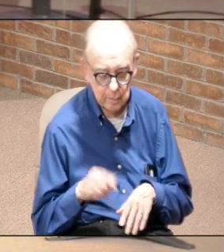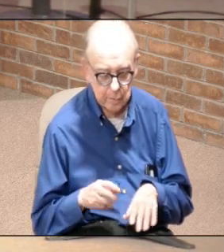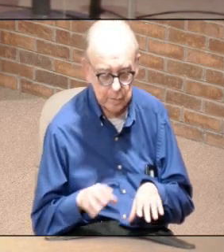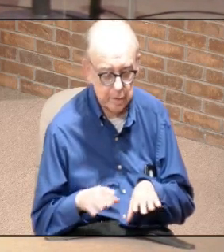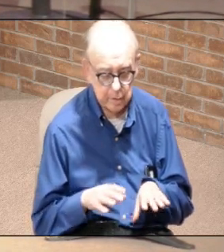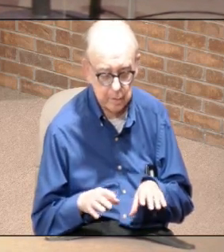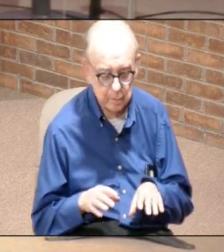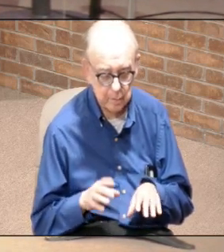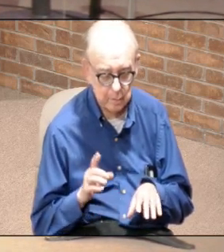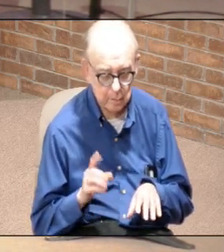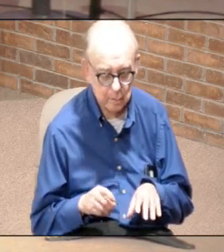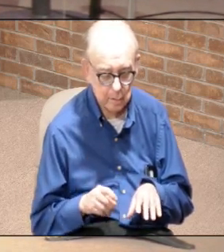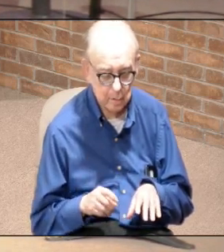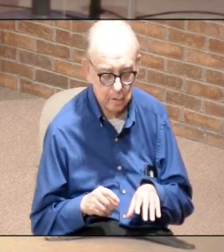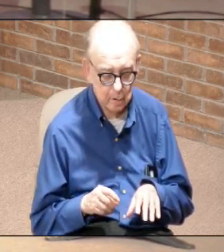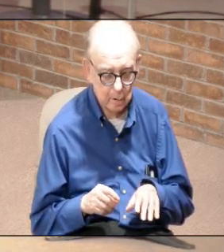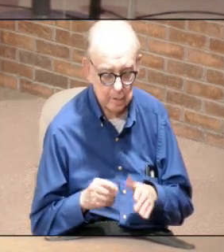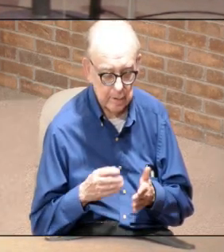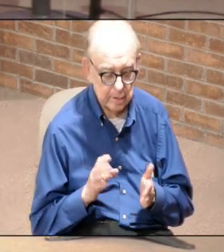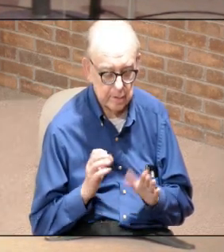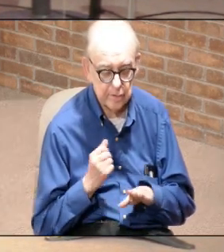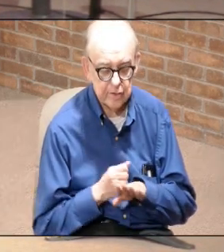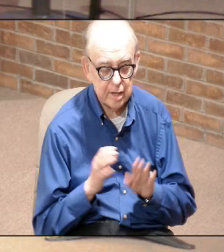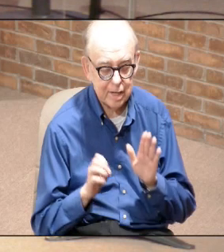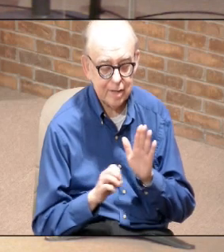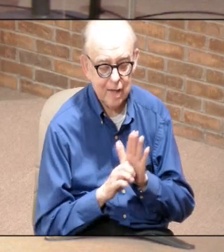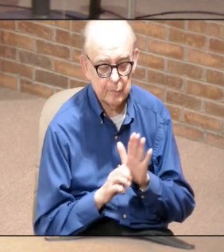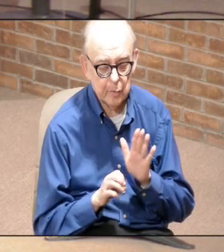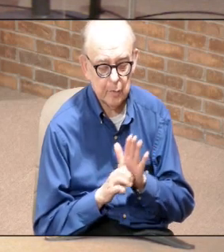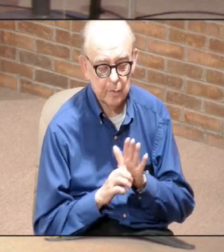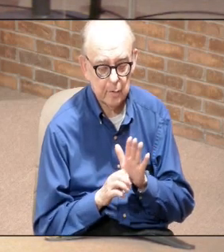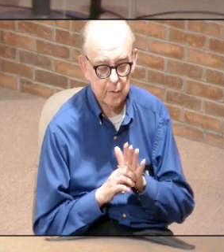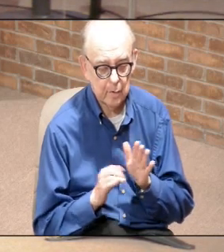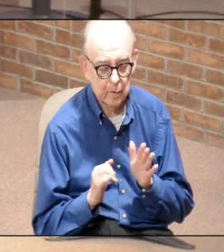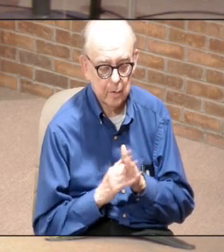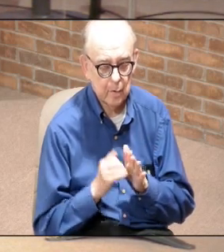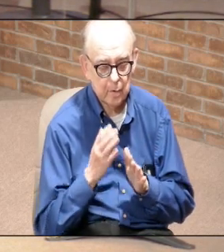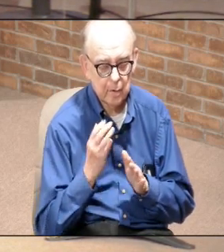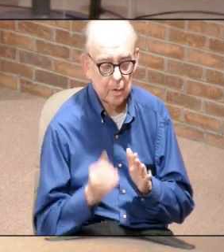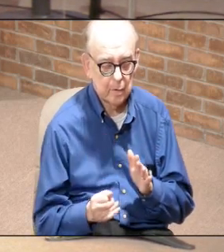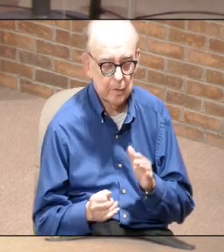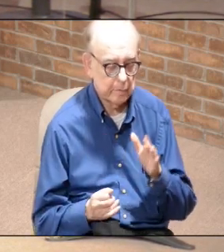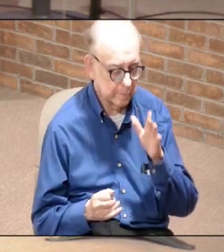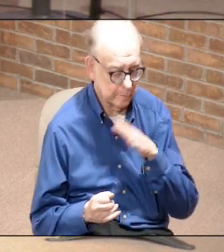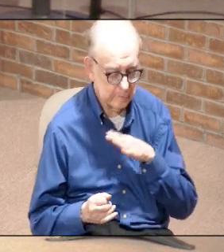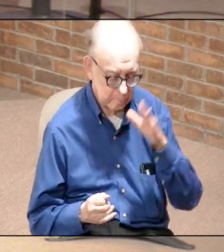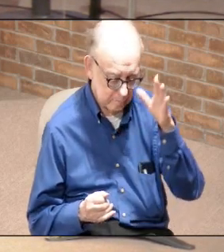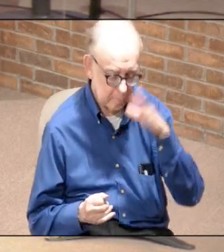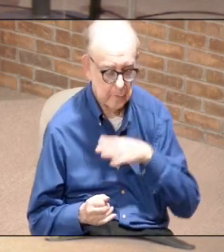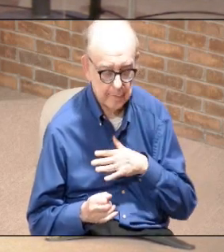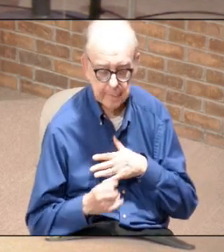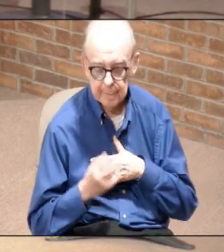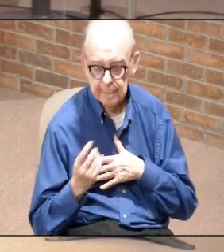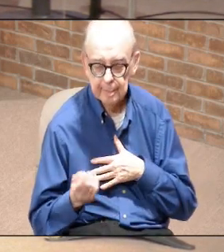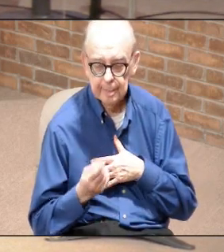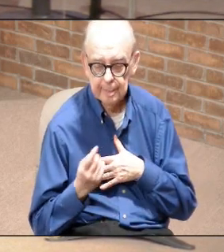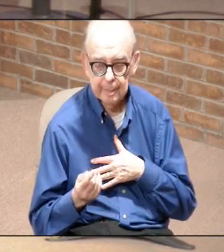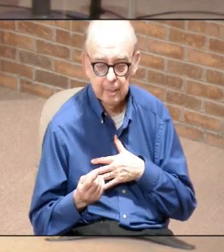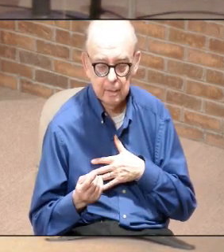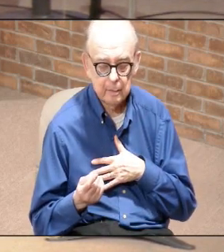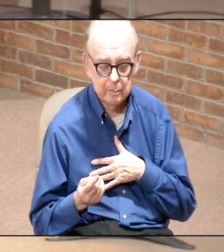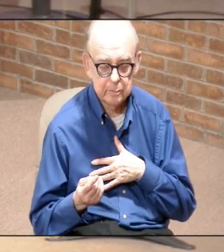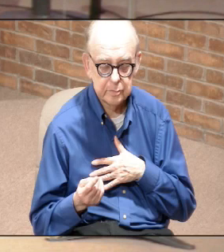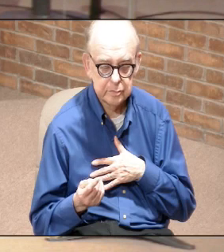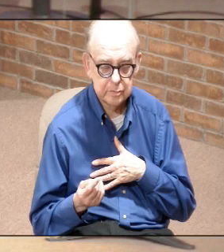do is you need to set an example. That's why, ladies and gentlemen, I've always